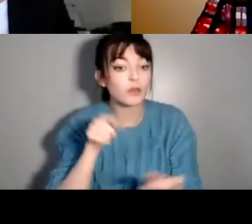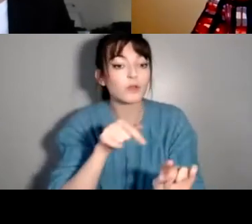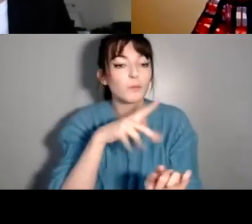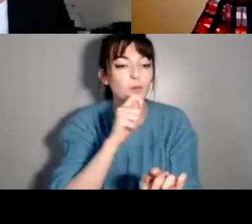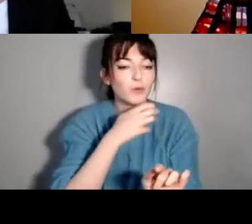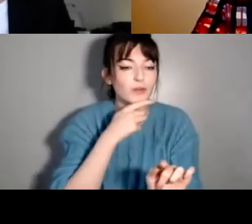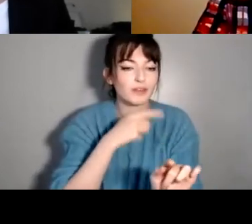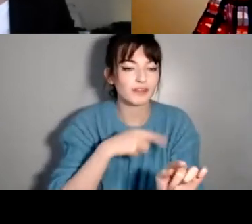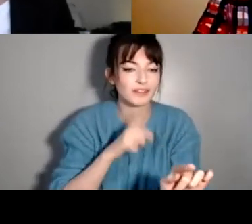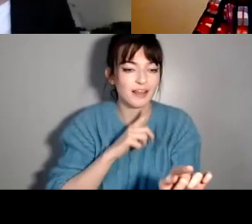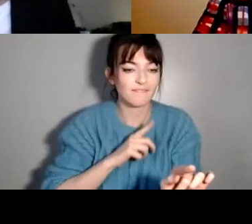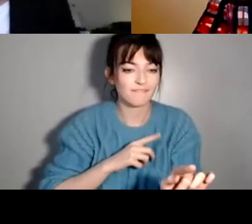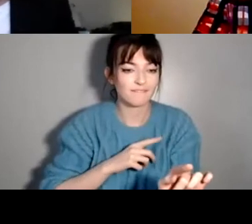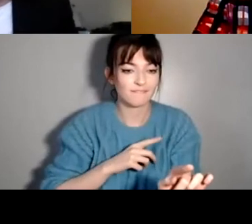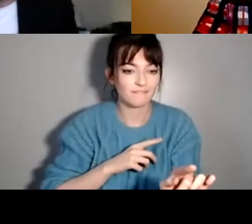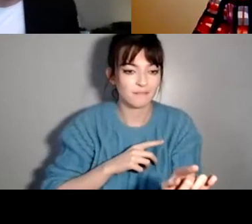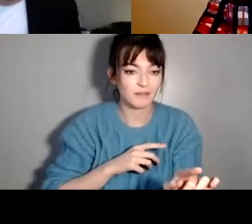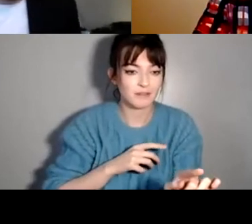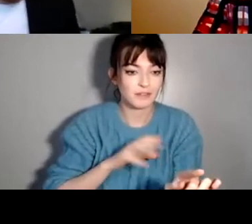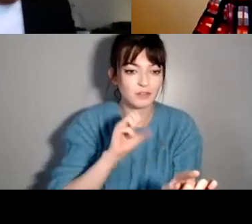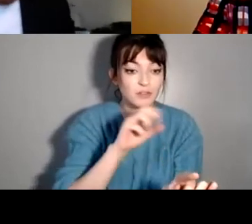You're on mute, Suzanne.